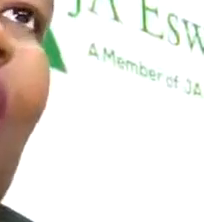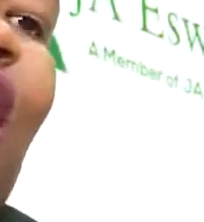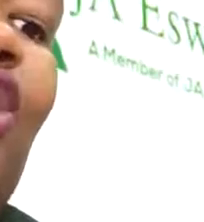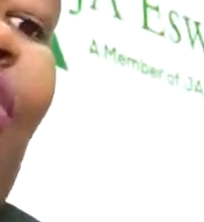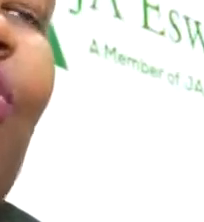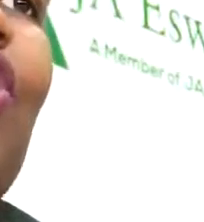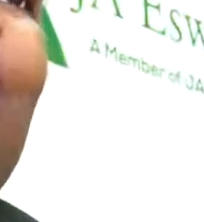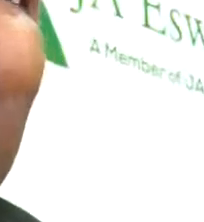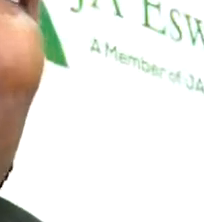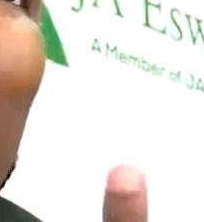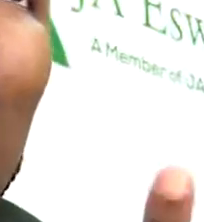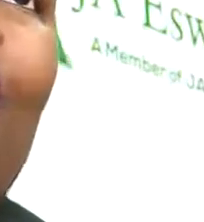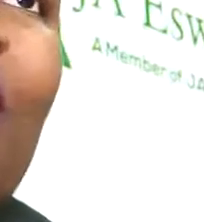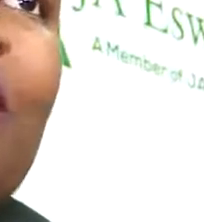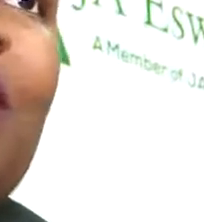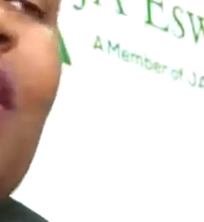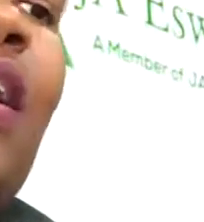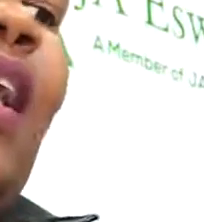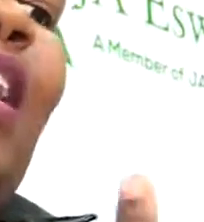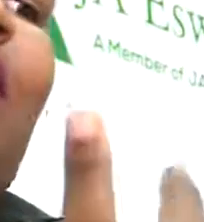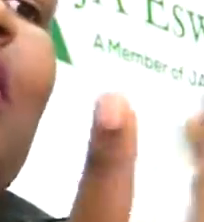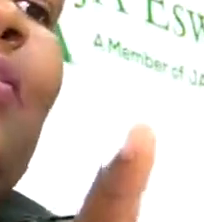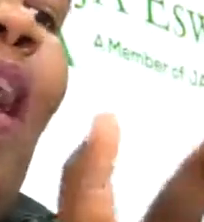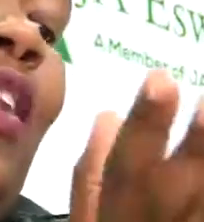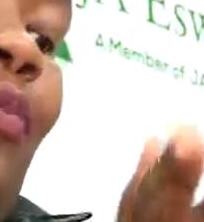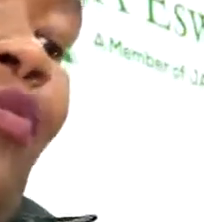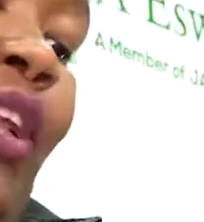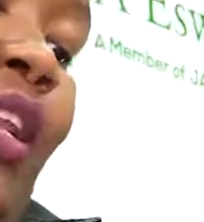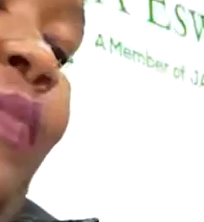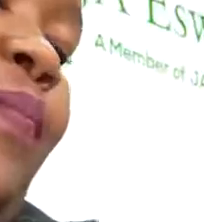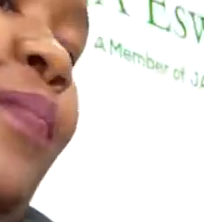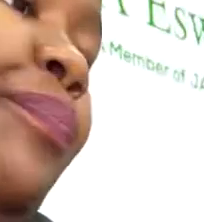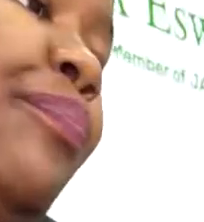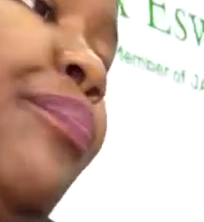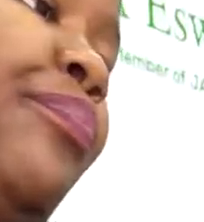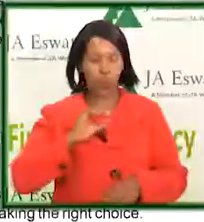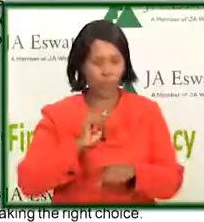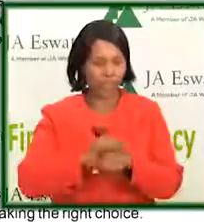once you see the customer. You must just be confident and smile and be friendly.